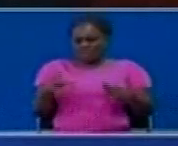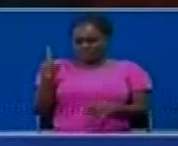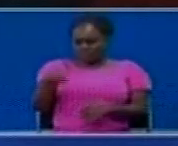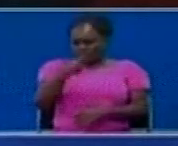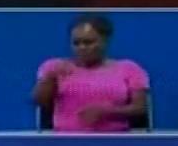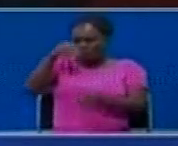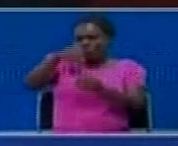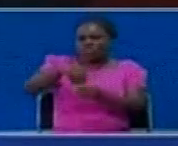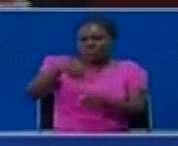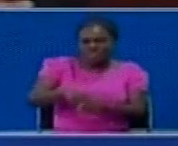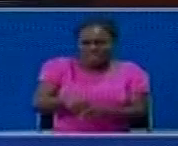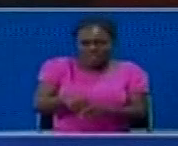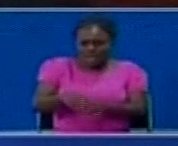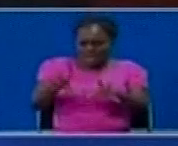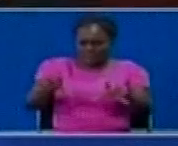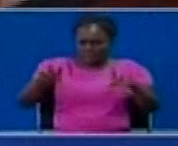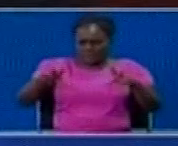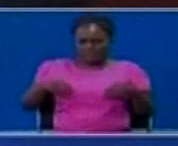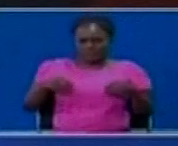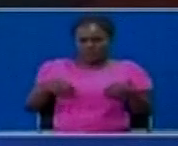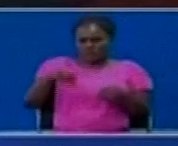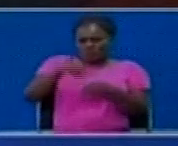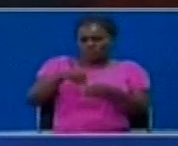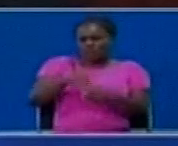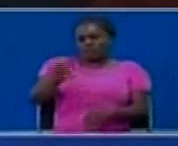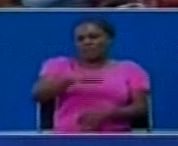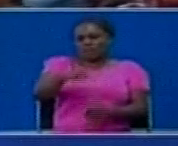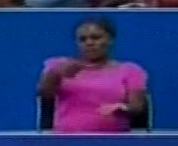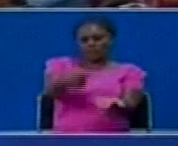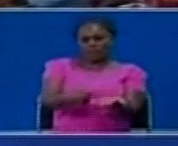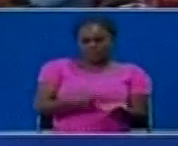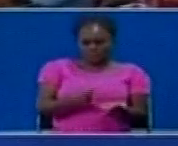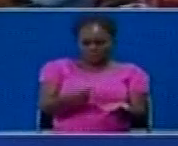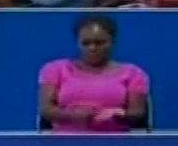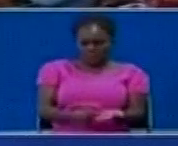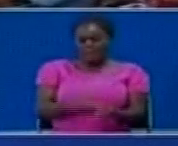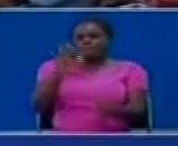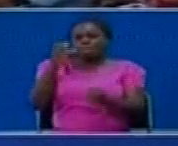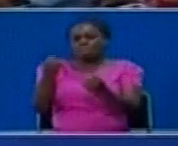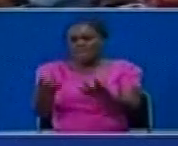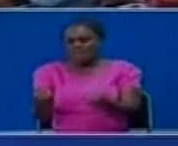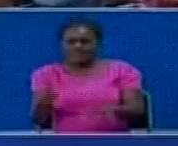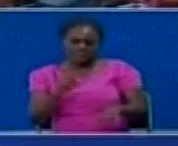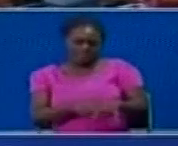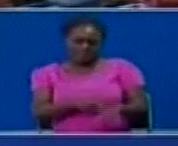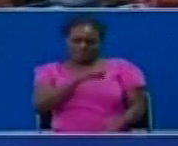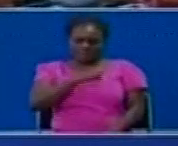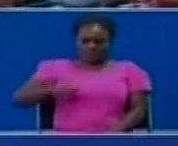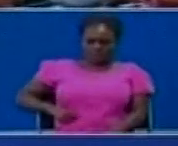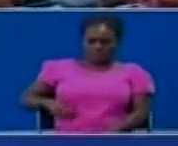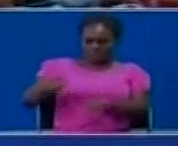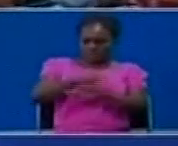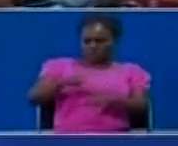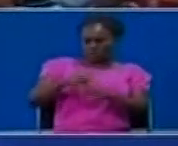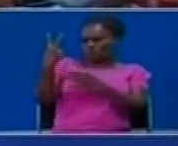within the acceptable parameters of parliamentary debate. On several occasions, the Senate and the National